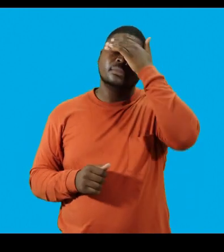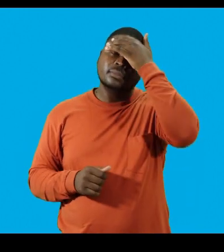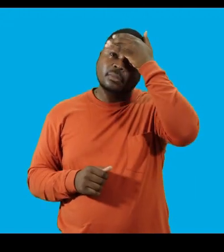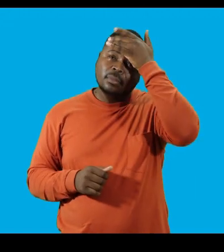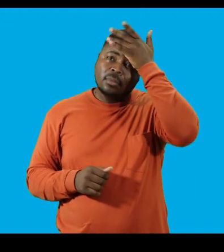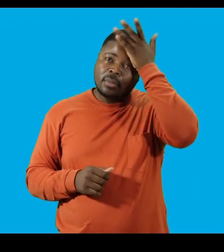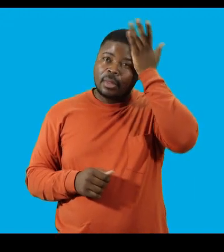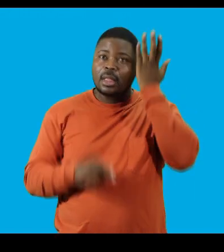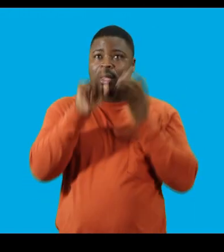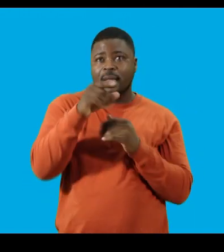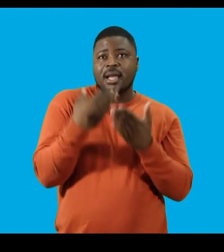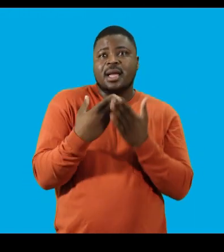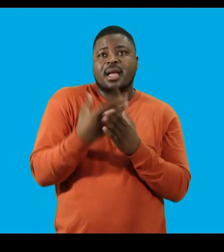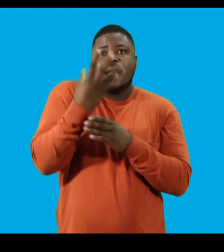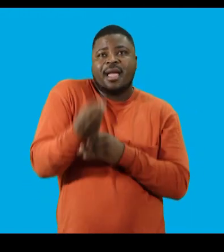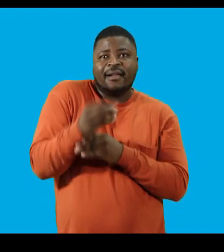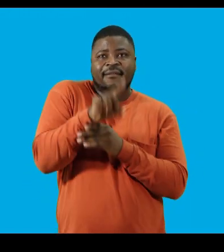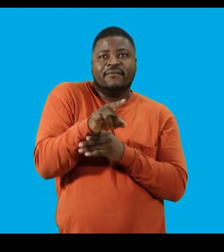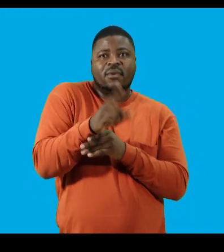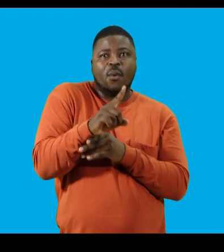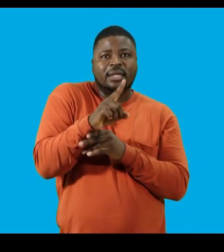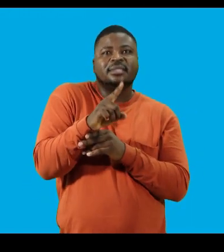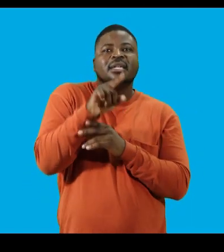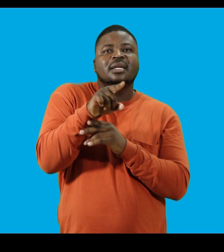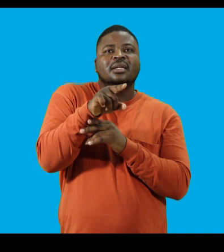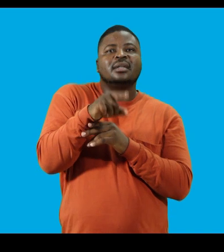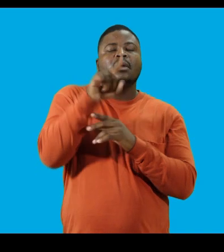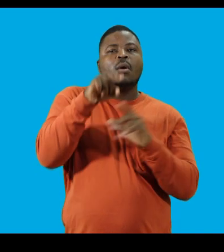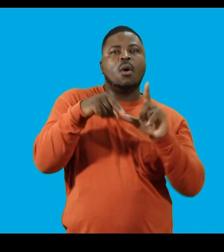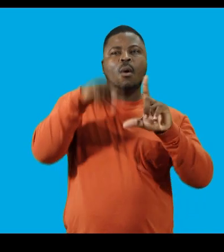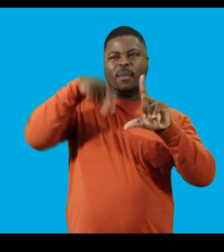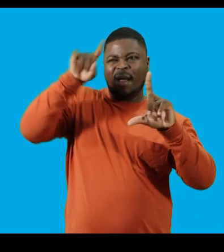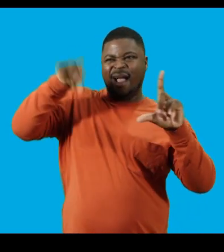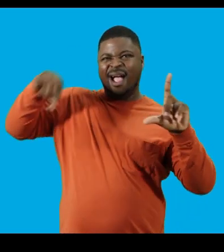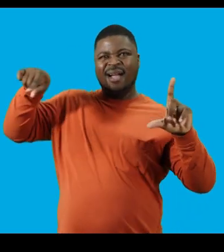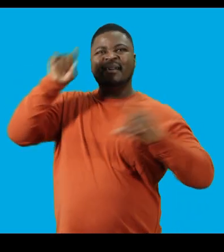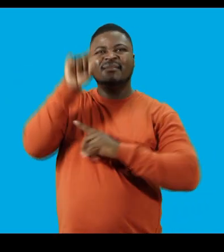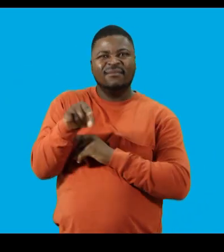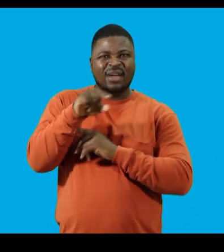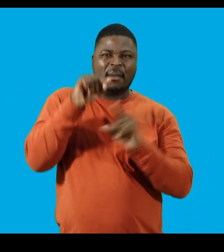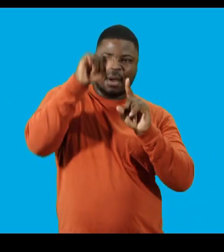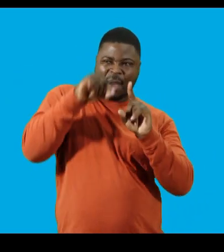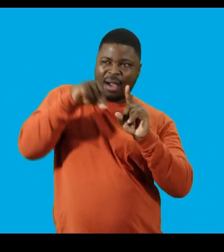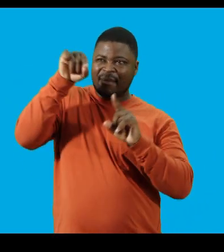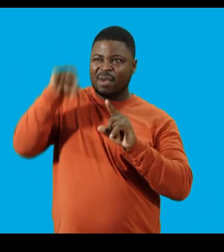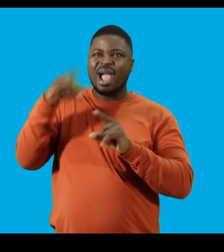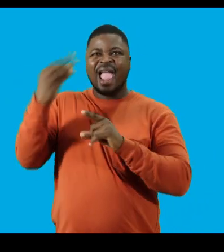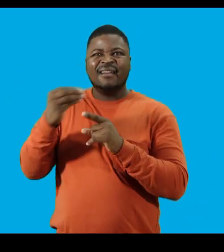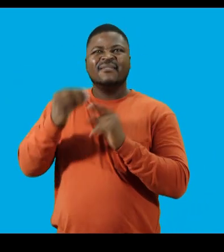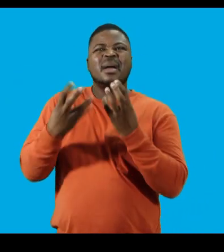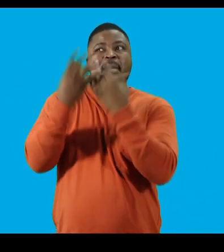Also, you can have a scatter plot and a multiple compound or stack bar graph.